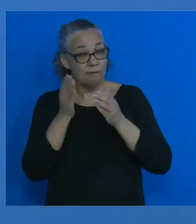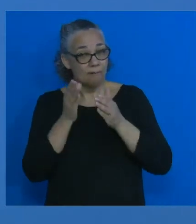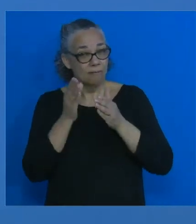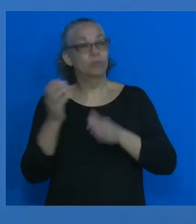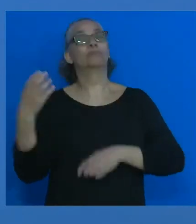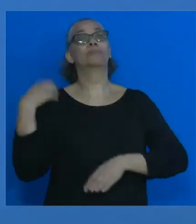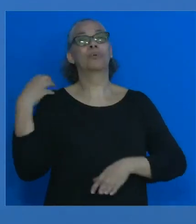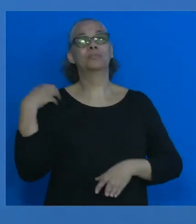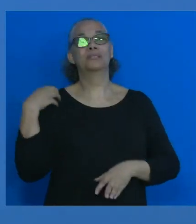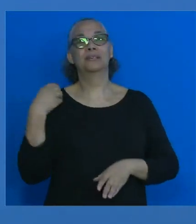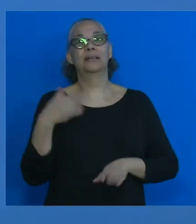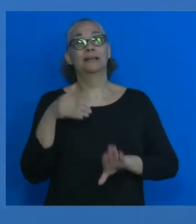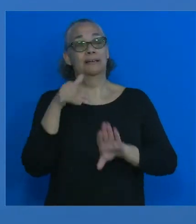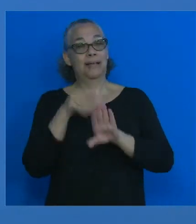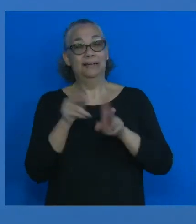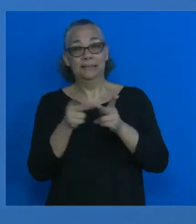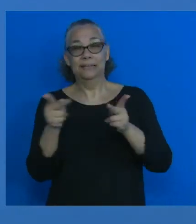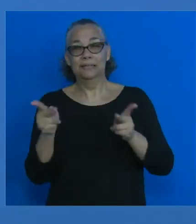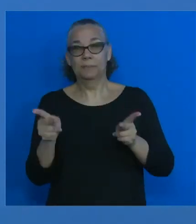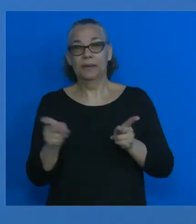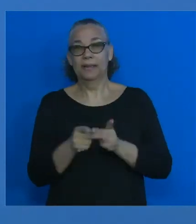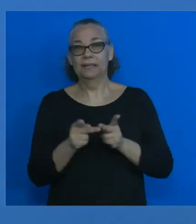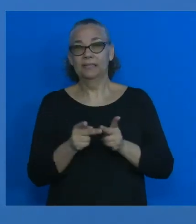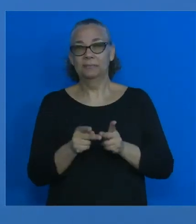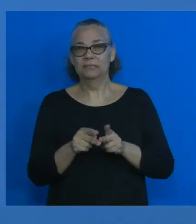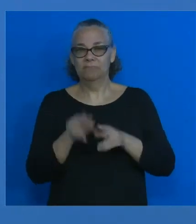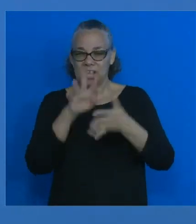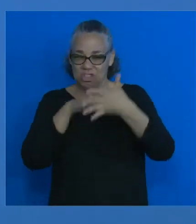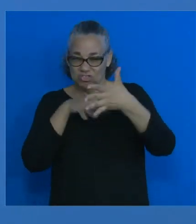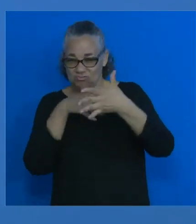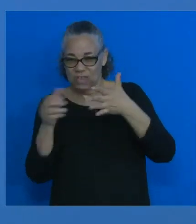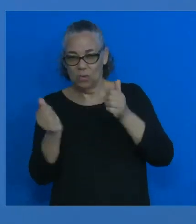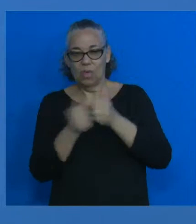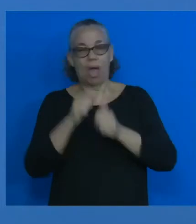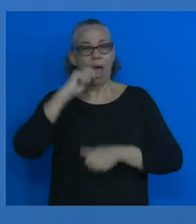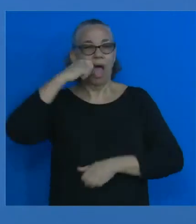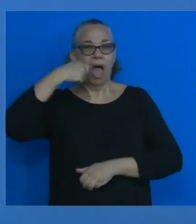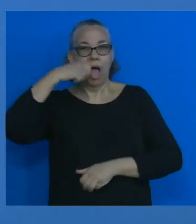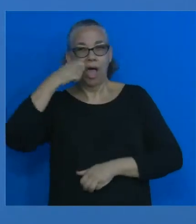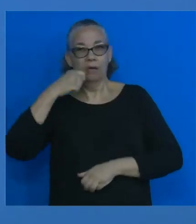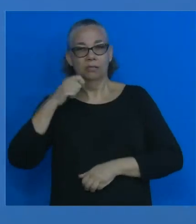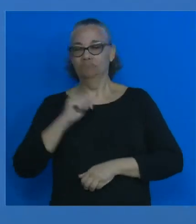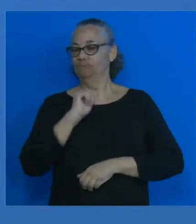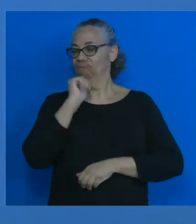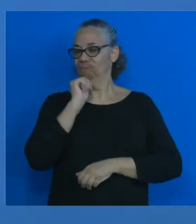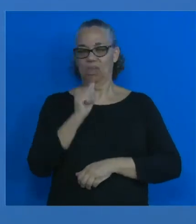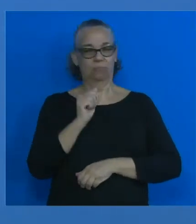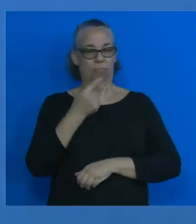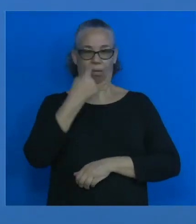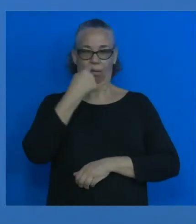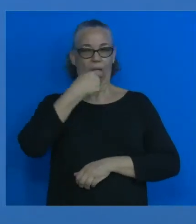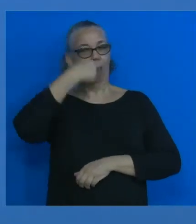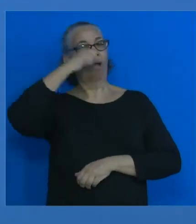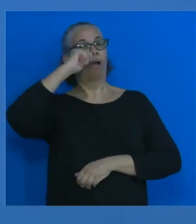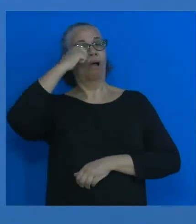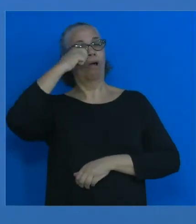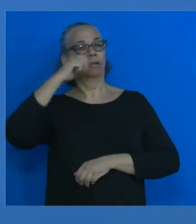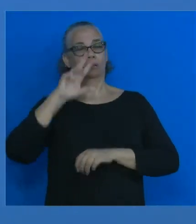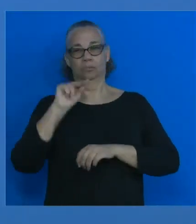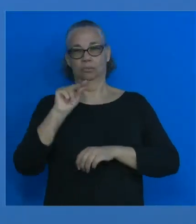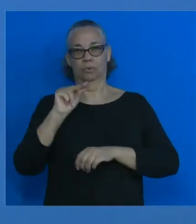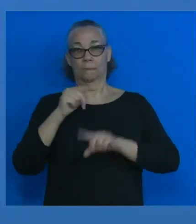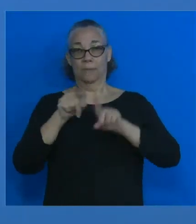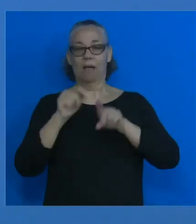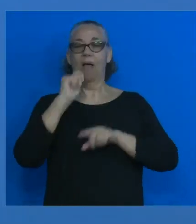these establishments to be screened by a saliva test, so not a nasal pharyngeal swab, but saliva test for